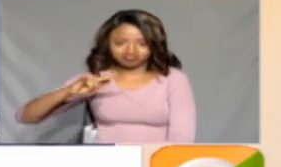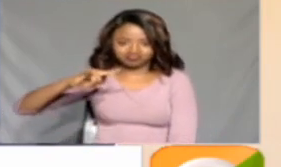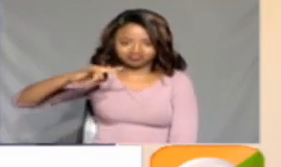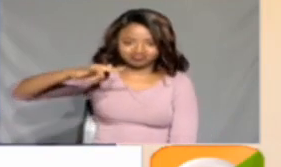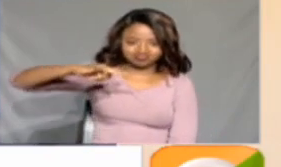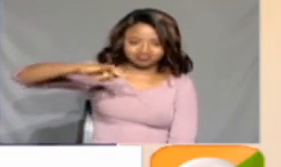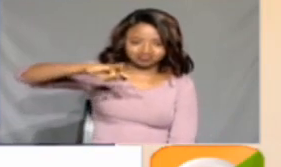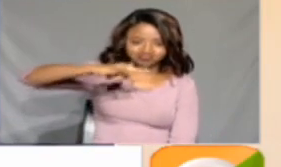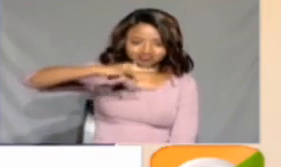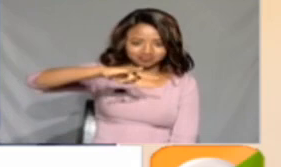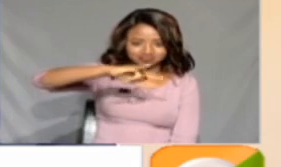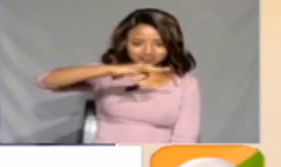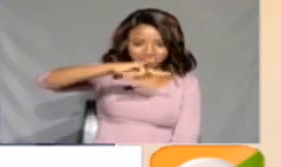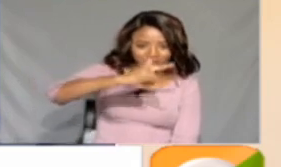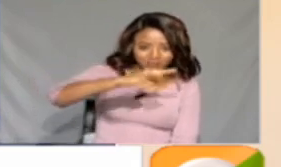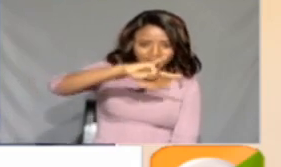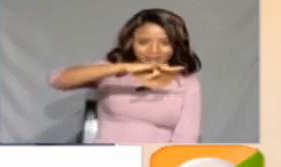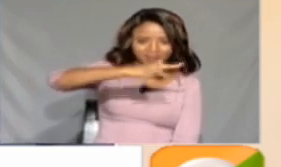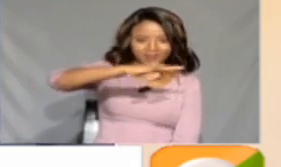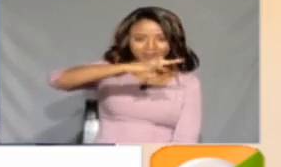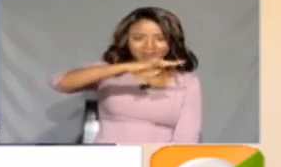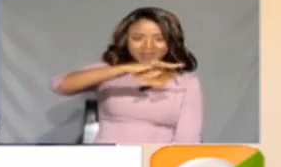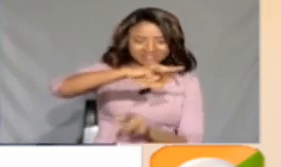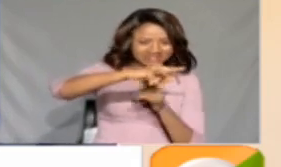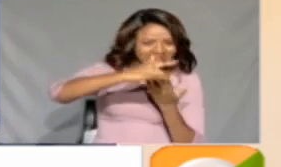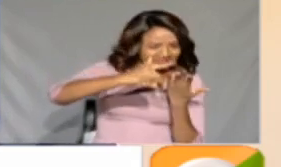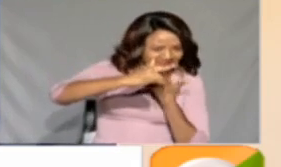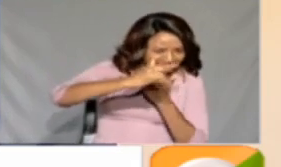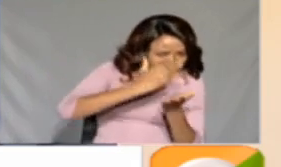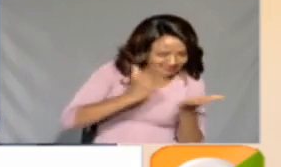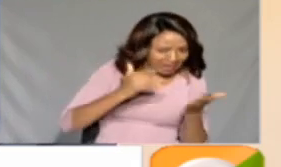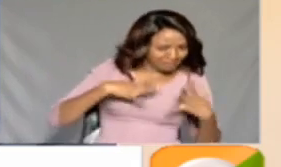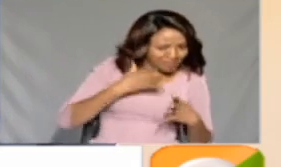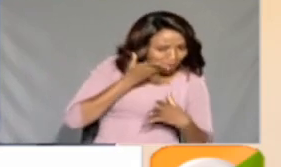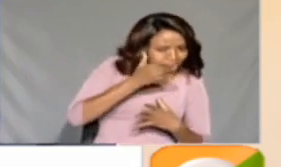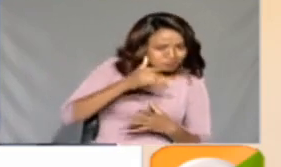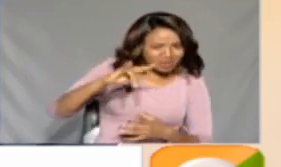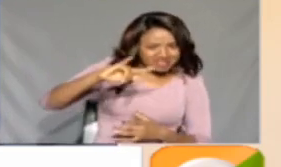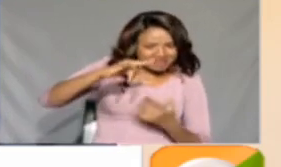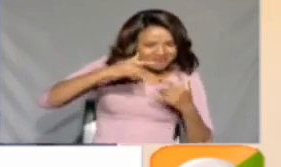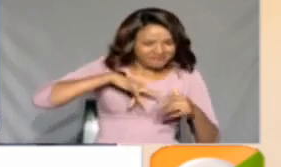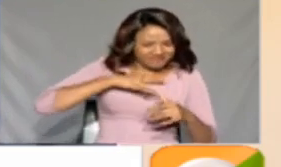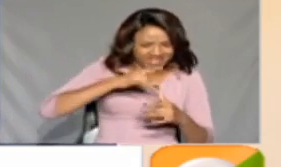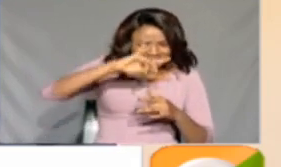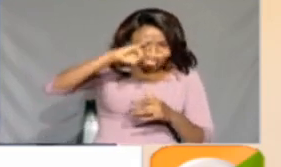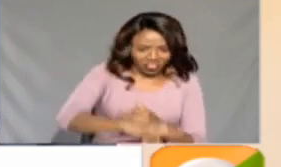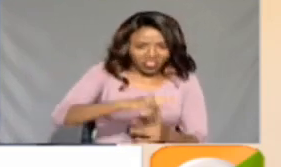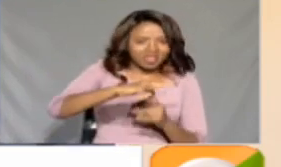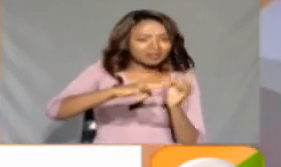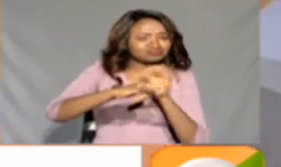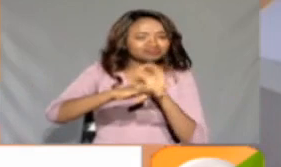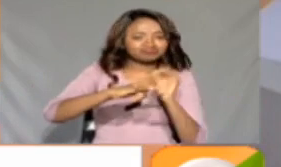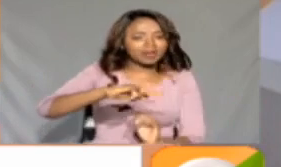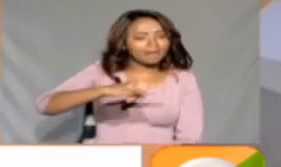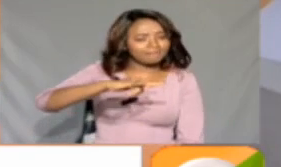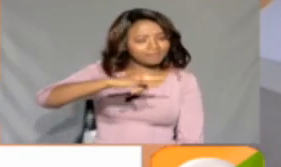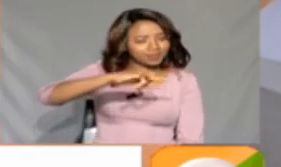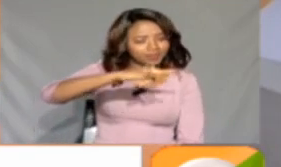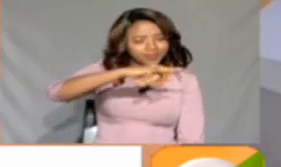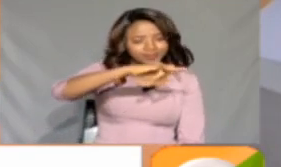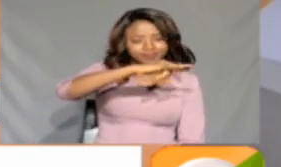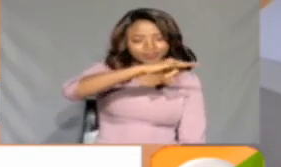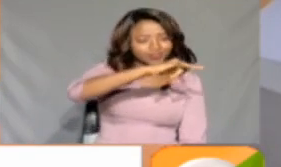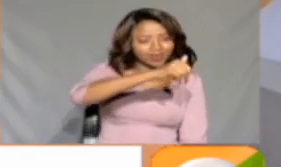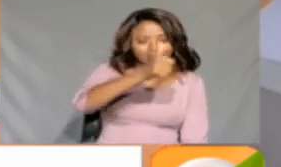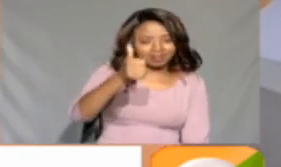up in the sky, there's a bit of turbulences. Some of the passengers may think this thing is going to drop. It's not dropping. Are you planning any meeting when you,